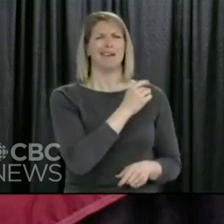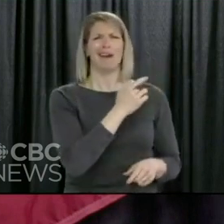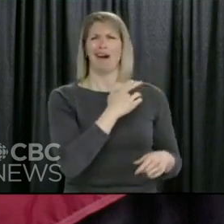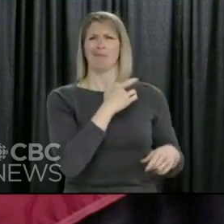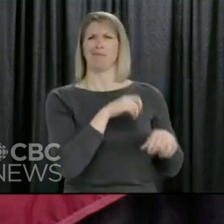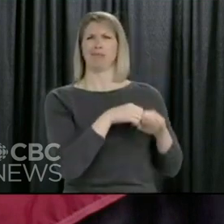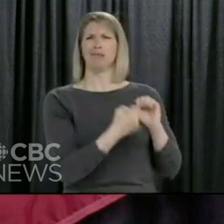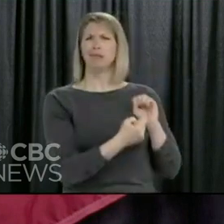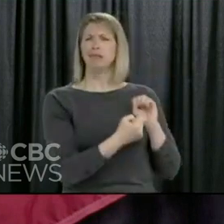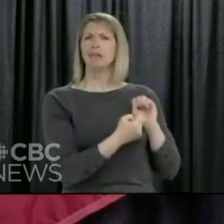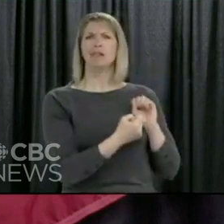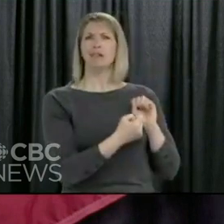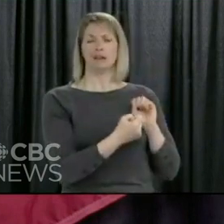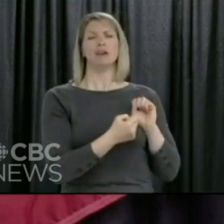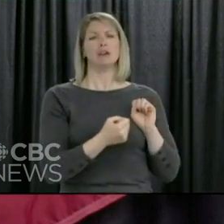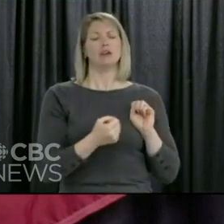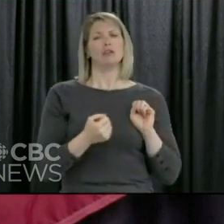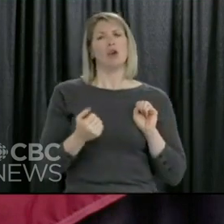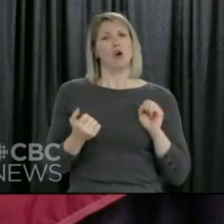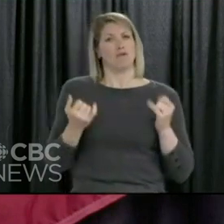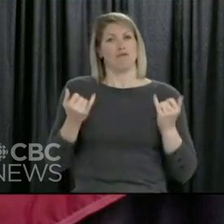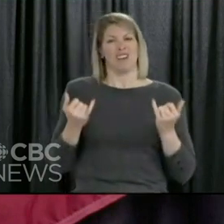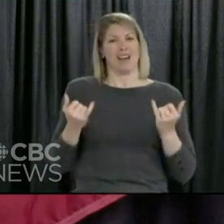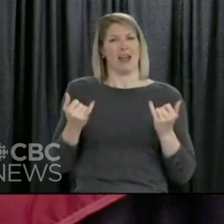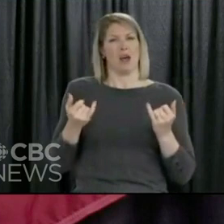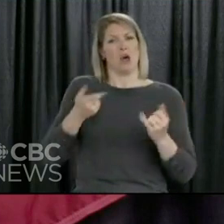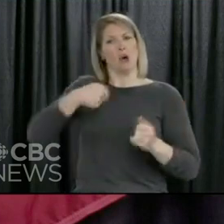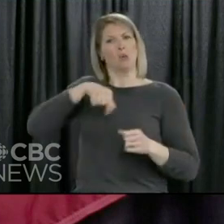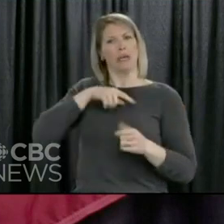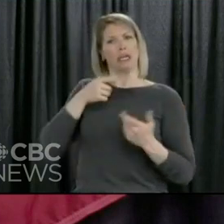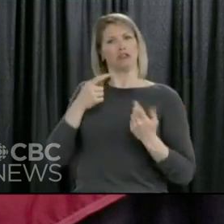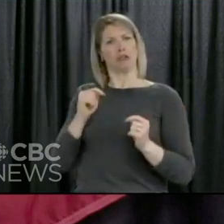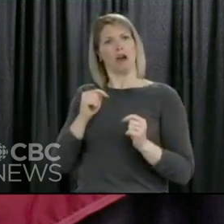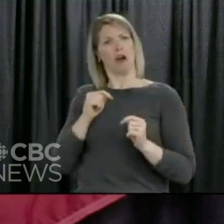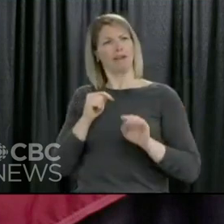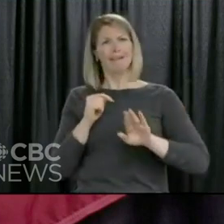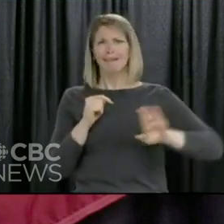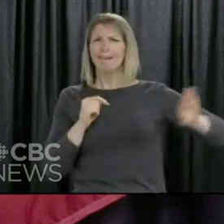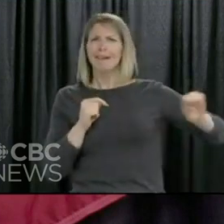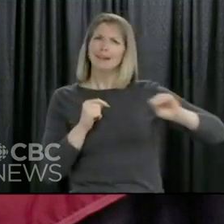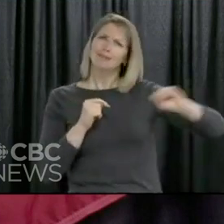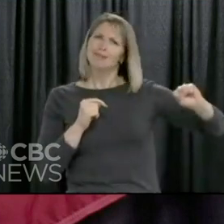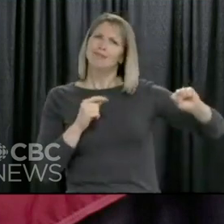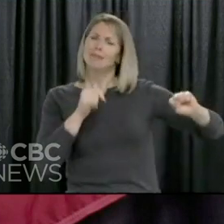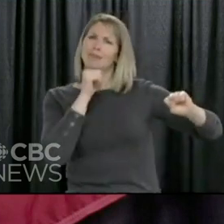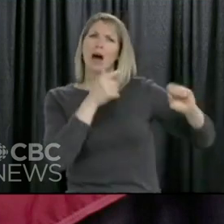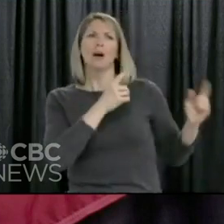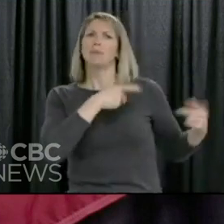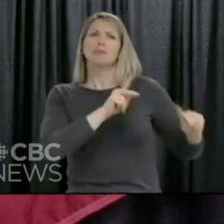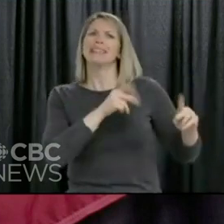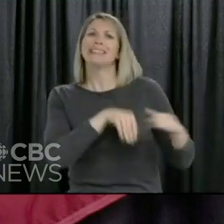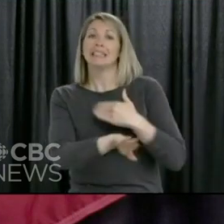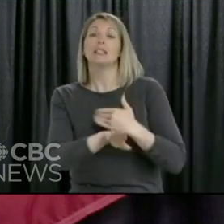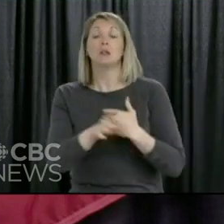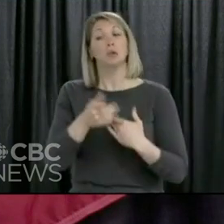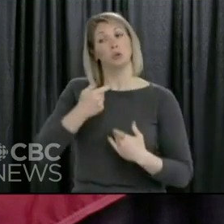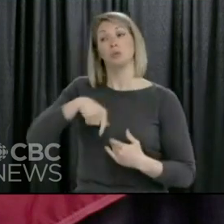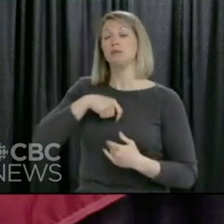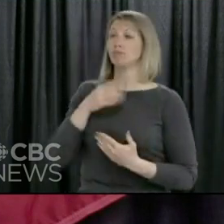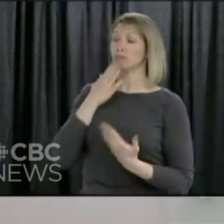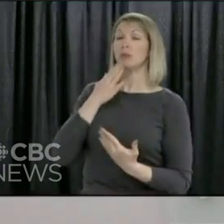through the information that's been provided for us. But it was not a scathing. It was very professionally written, and we thank them for their submission.